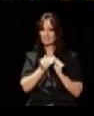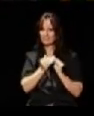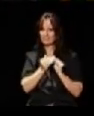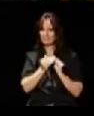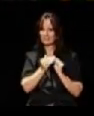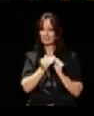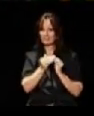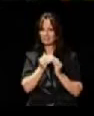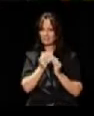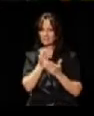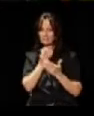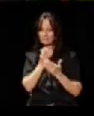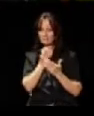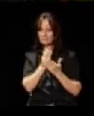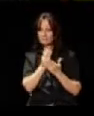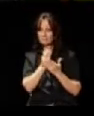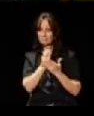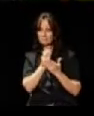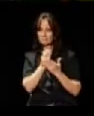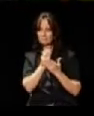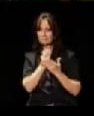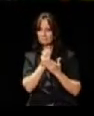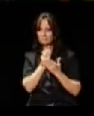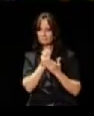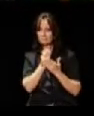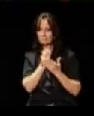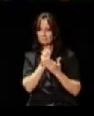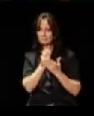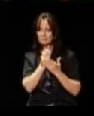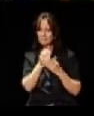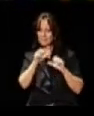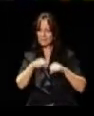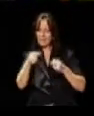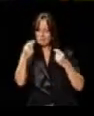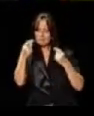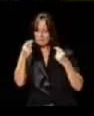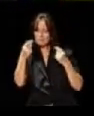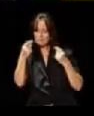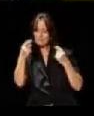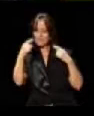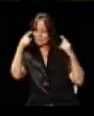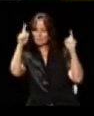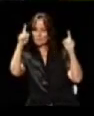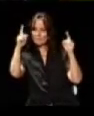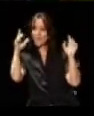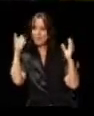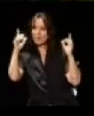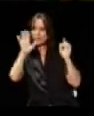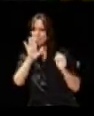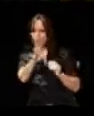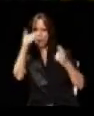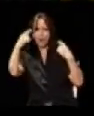some small part, helped you achieve the accomplishments we celebrate